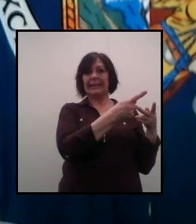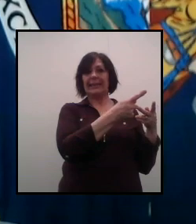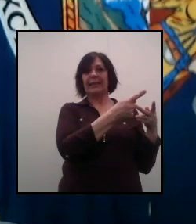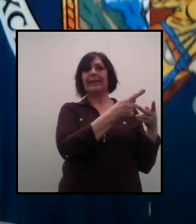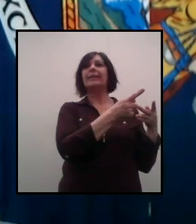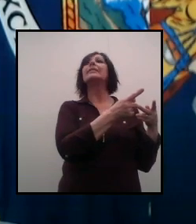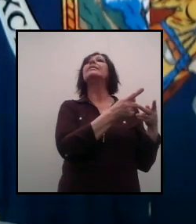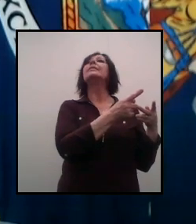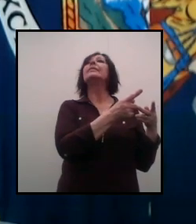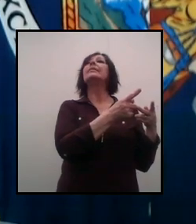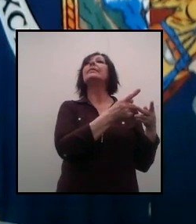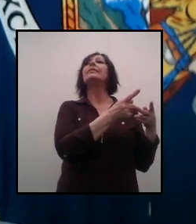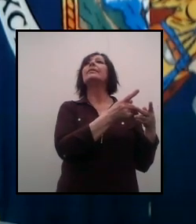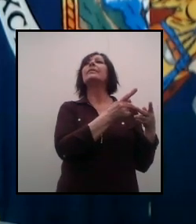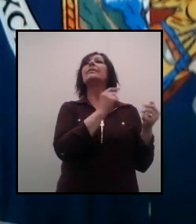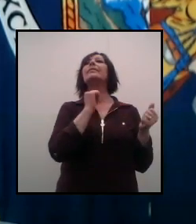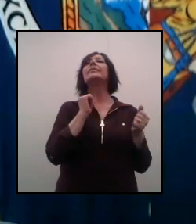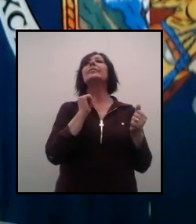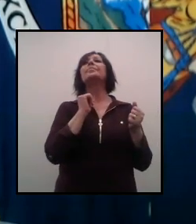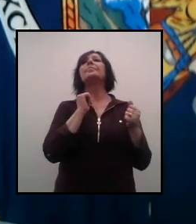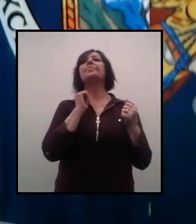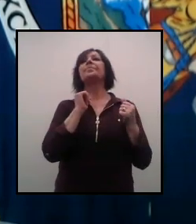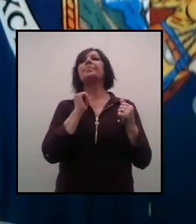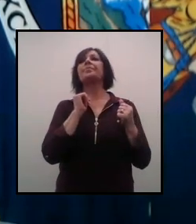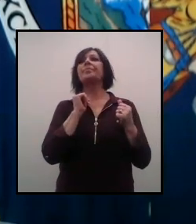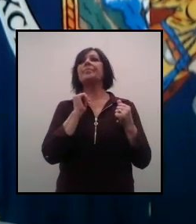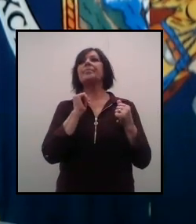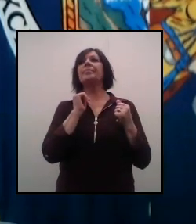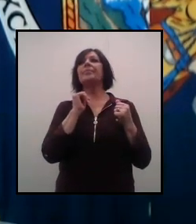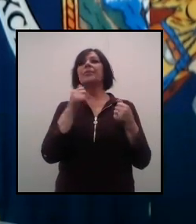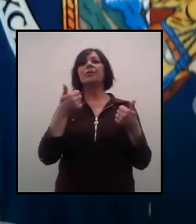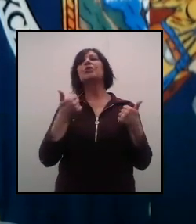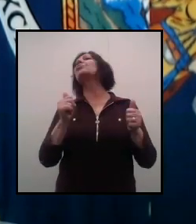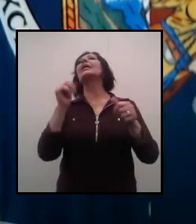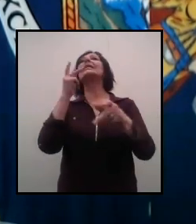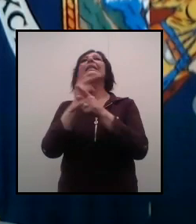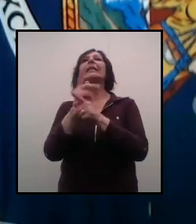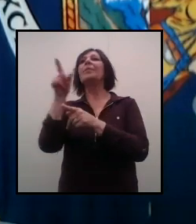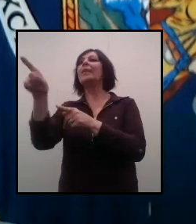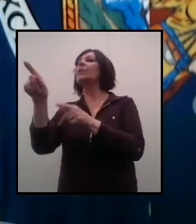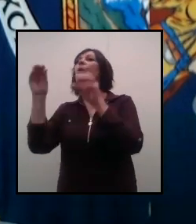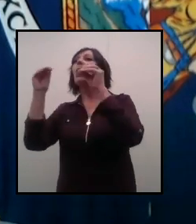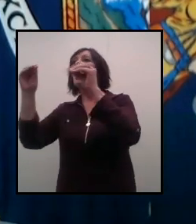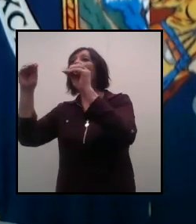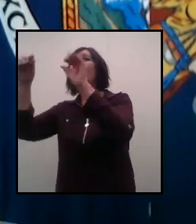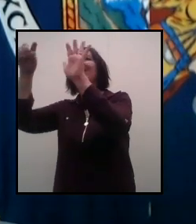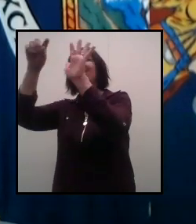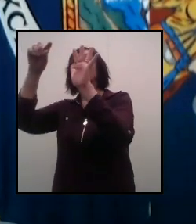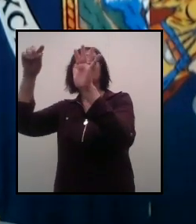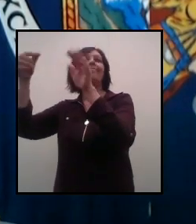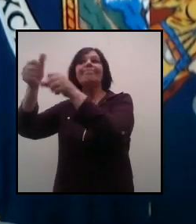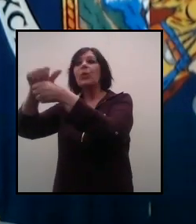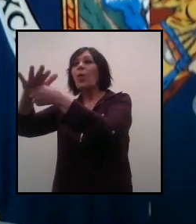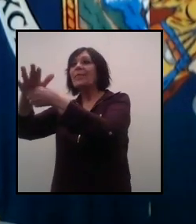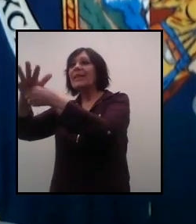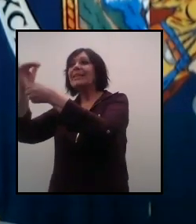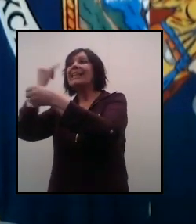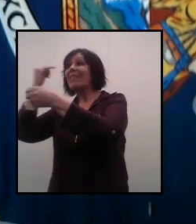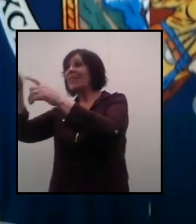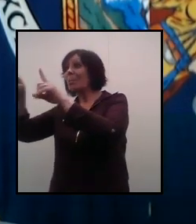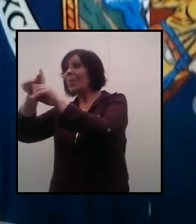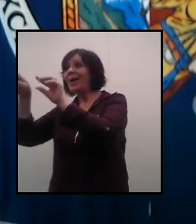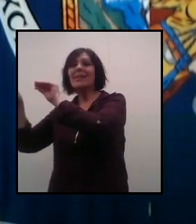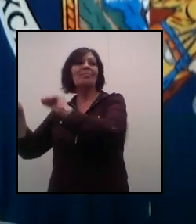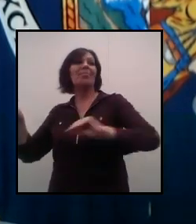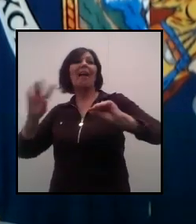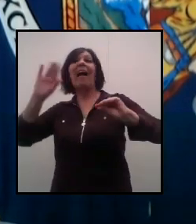whereas other facilities would they would try to keep free of COVID-19. So that's one of the reasons why you might